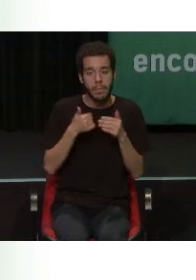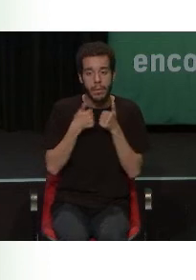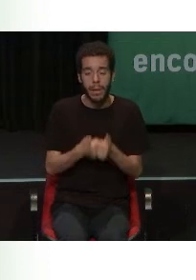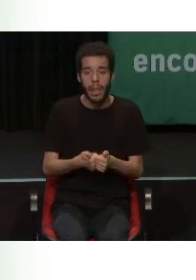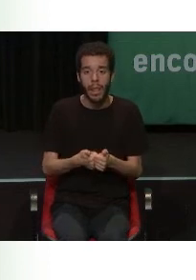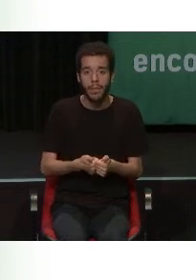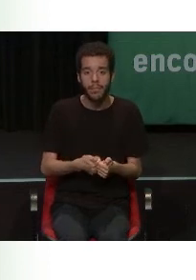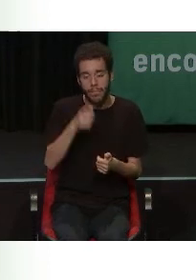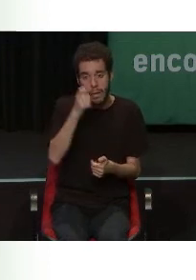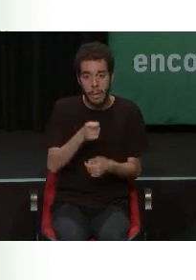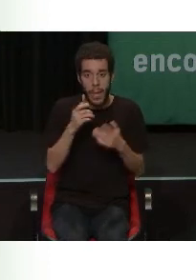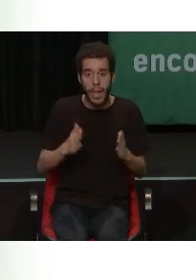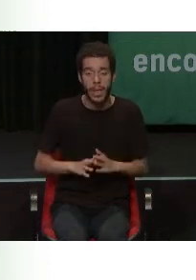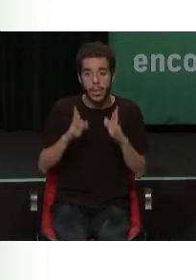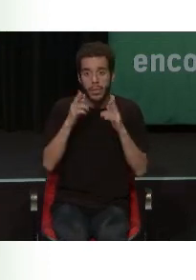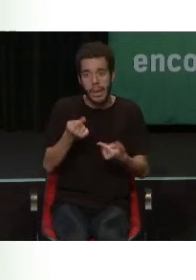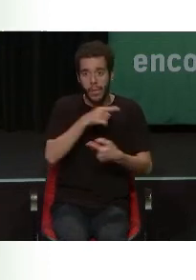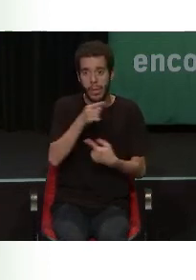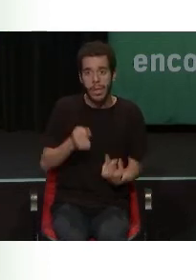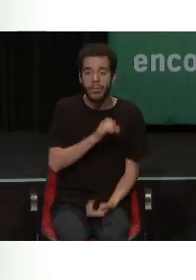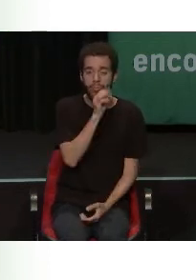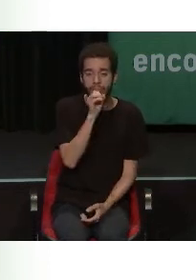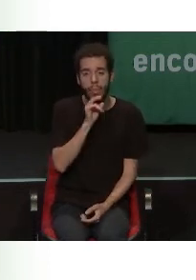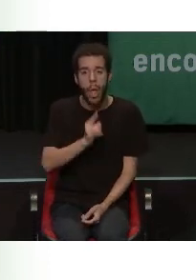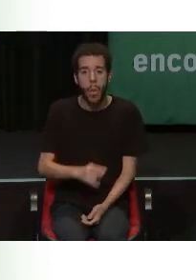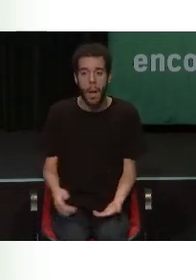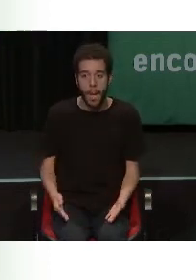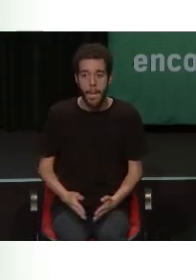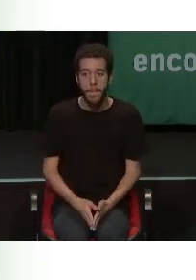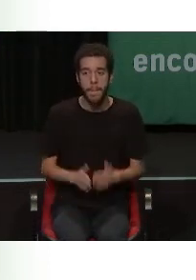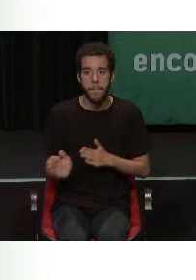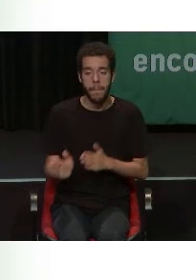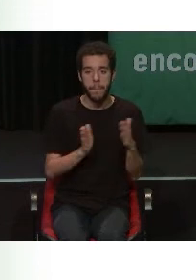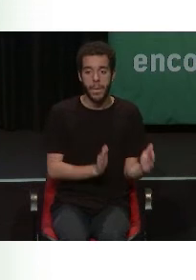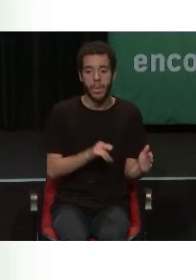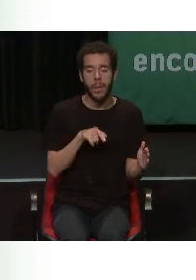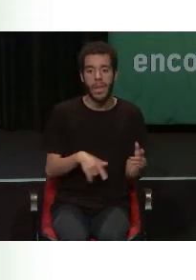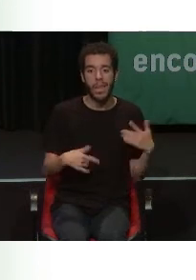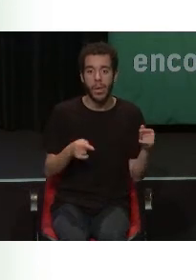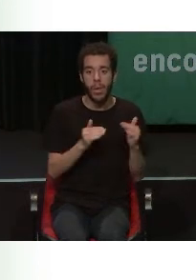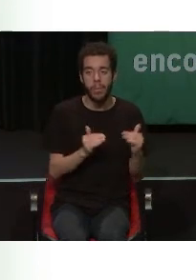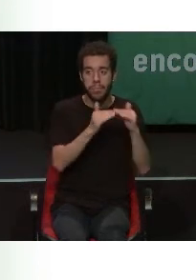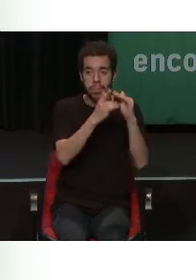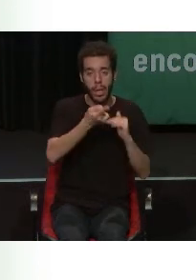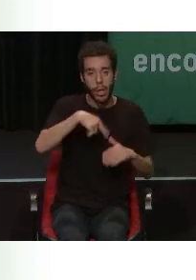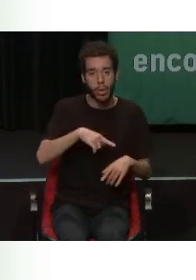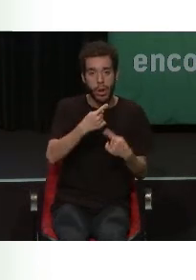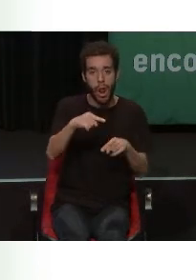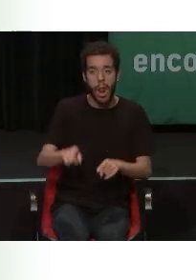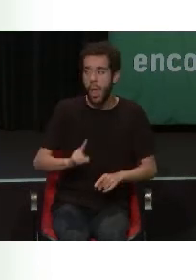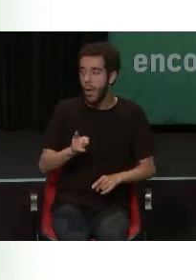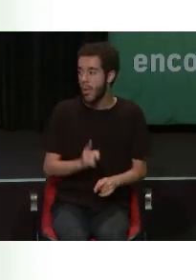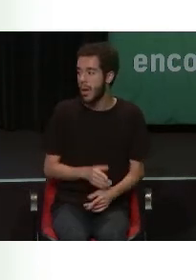I hope I showed you is that on one side of the scale, so to speak, we have